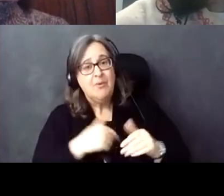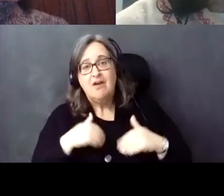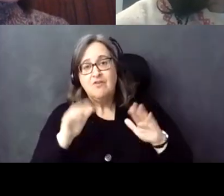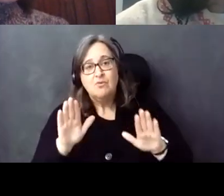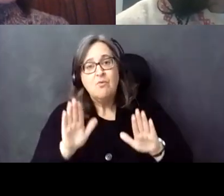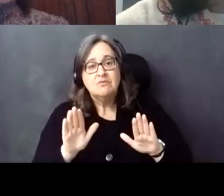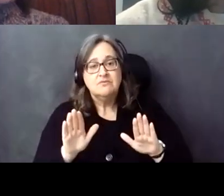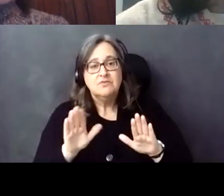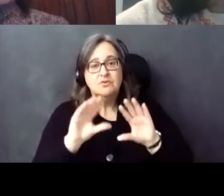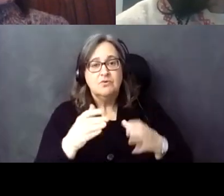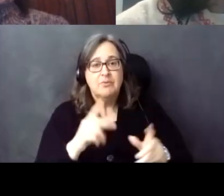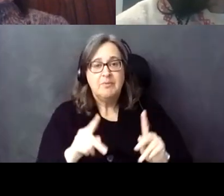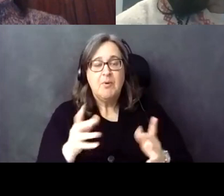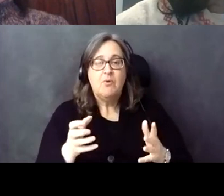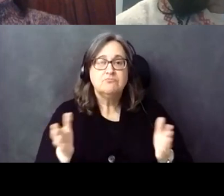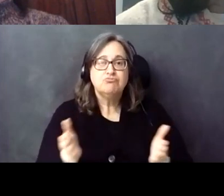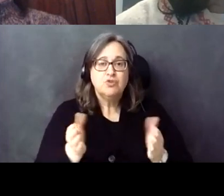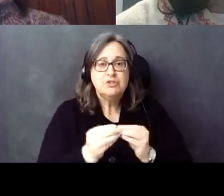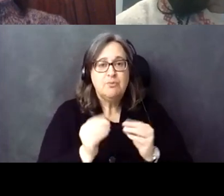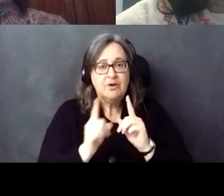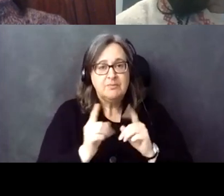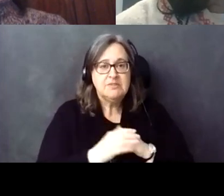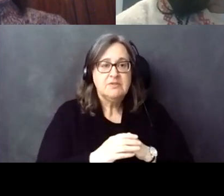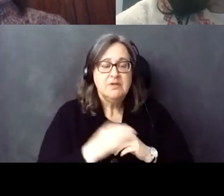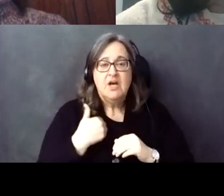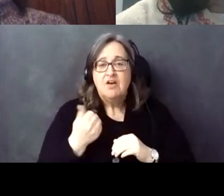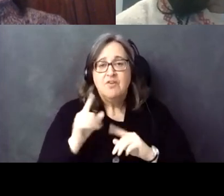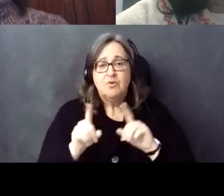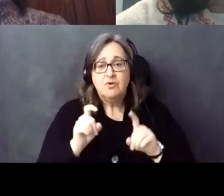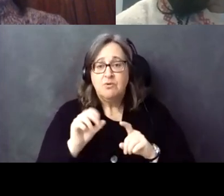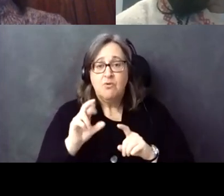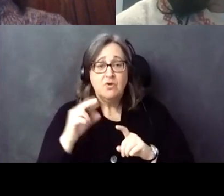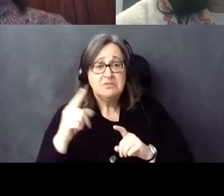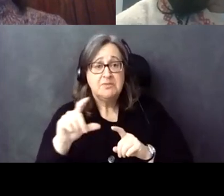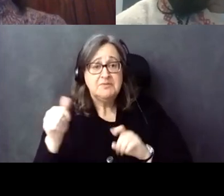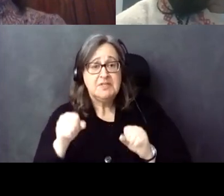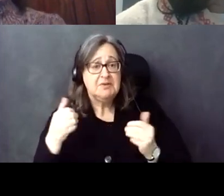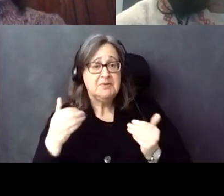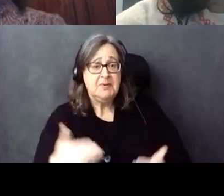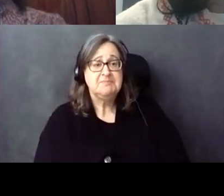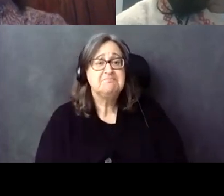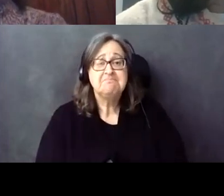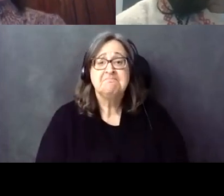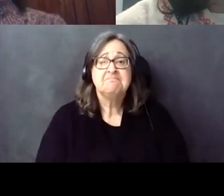some more conversations. I had a few questions prepared, or if not, someone else can feel free to go.